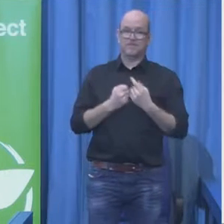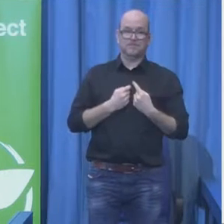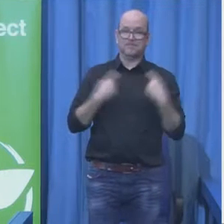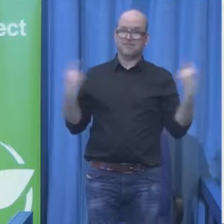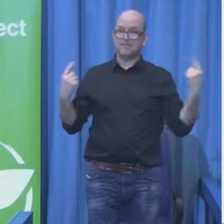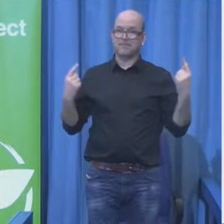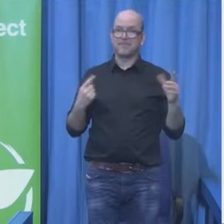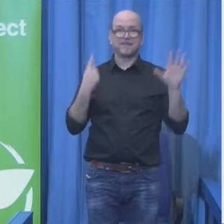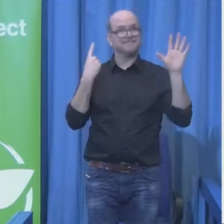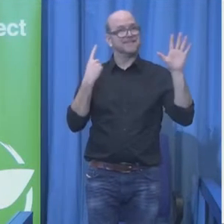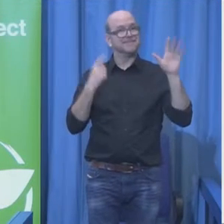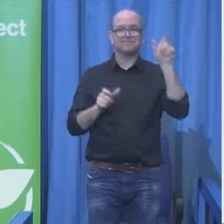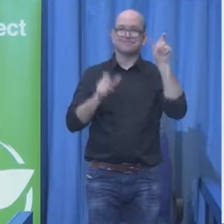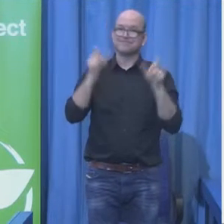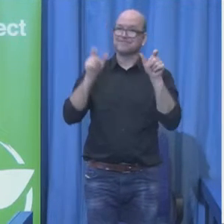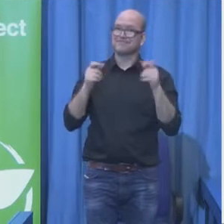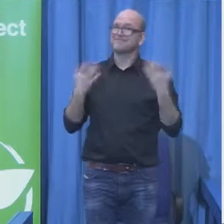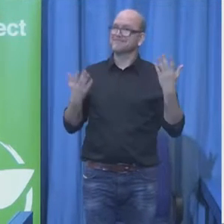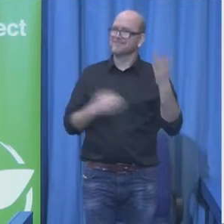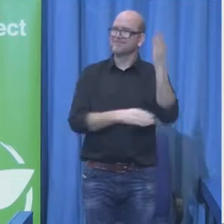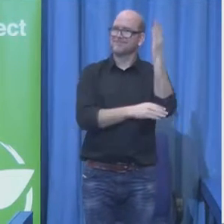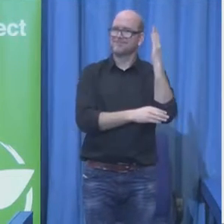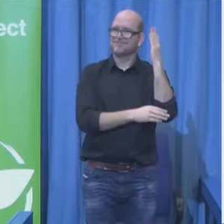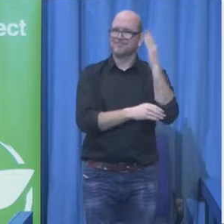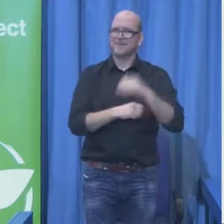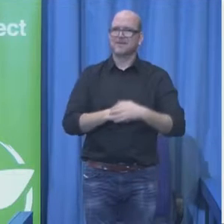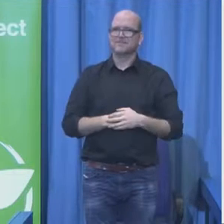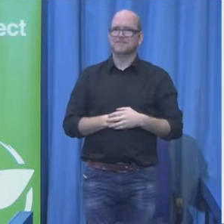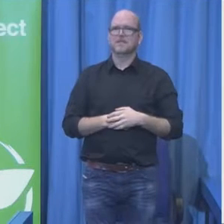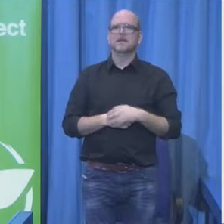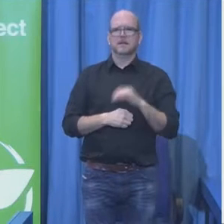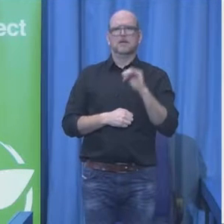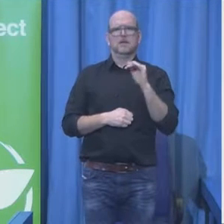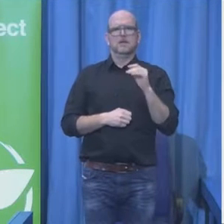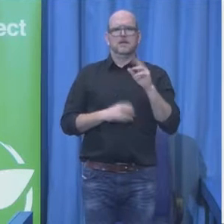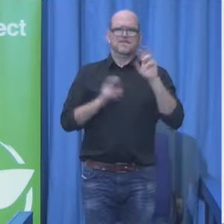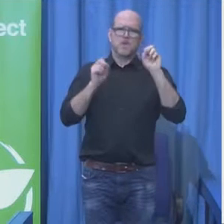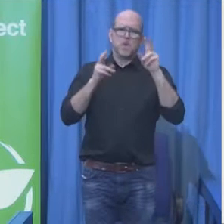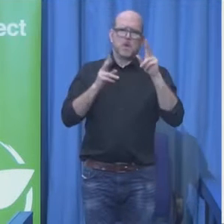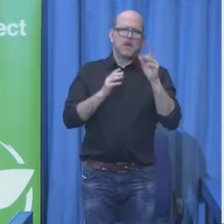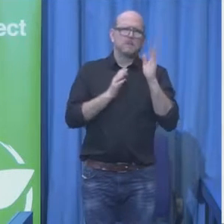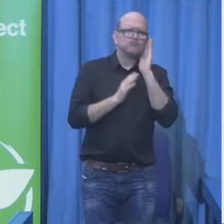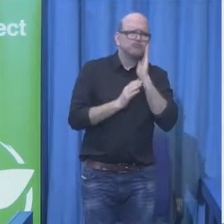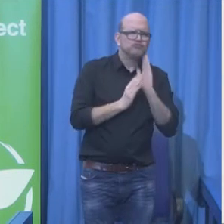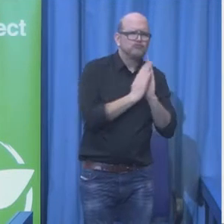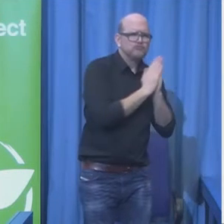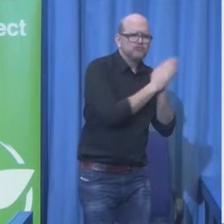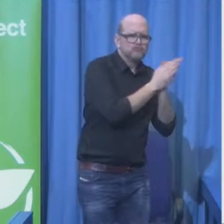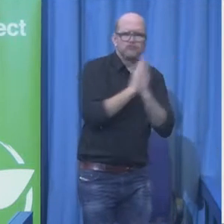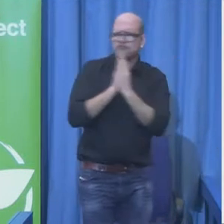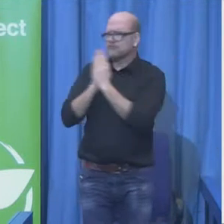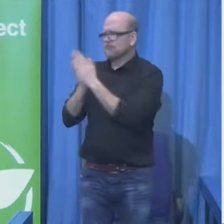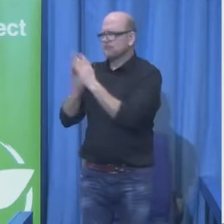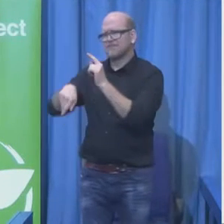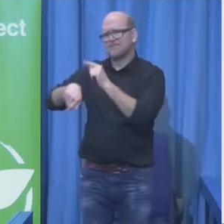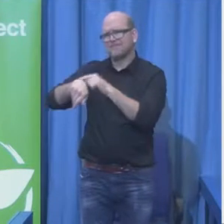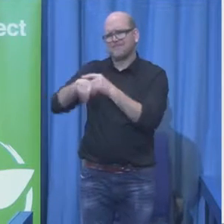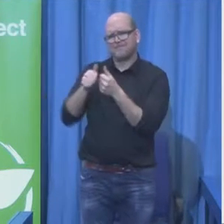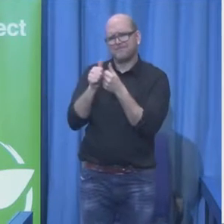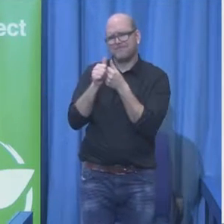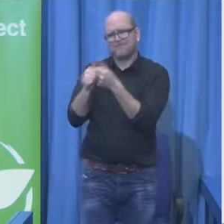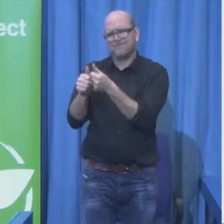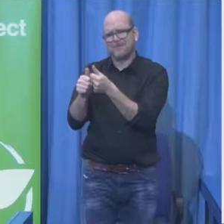speakers, all of whom have agreed to try to limit their initial presentations to